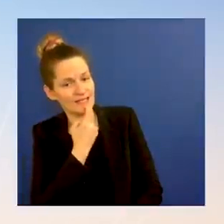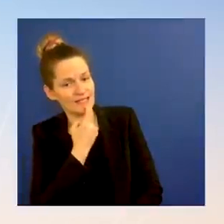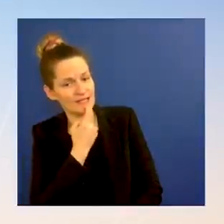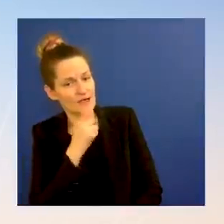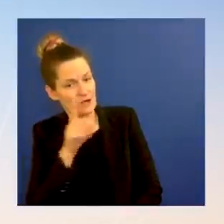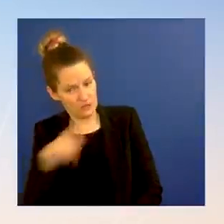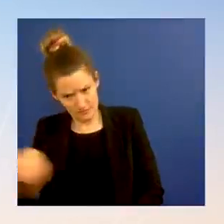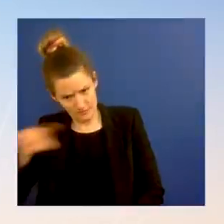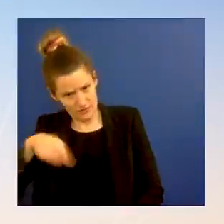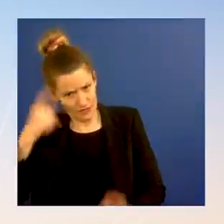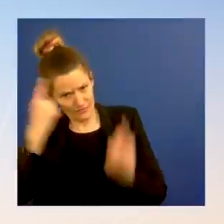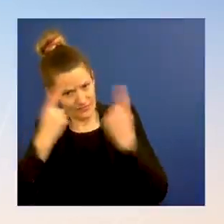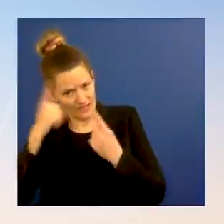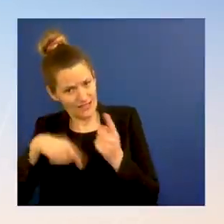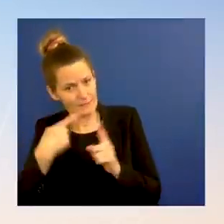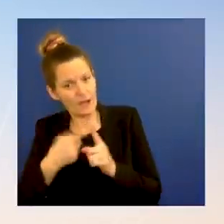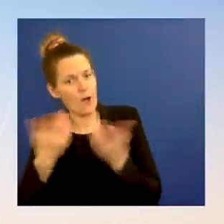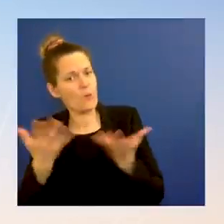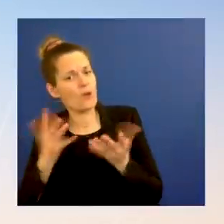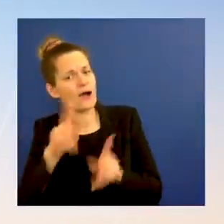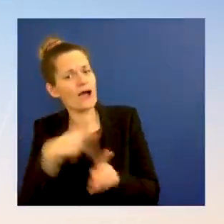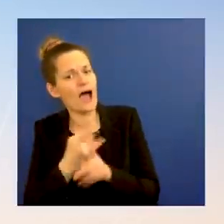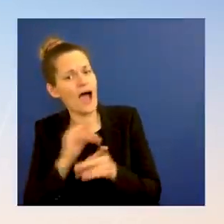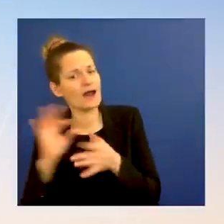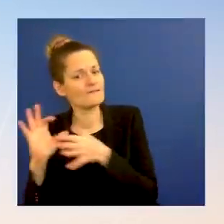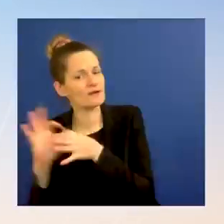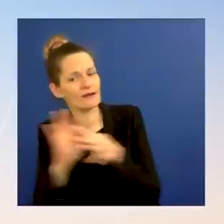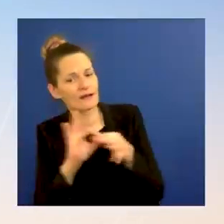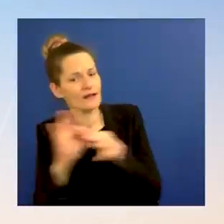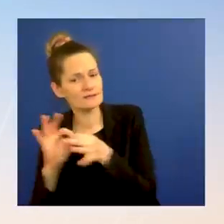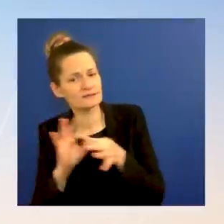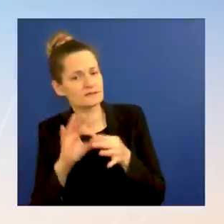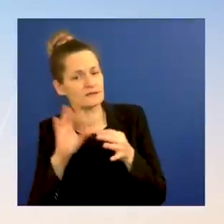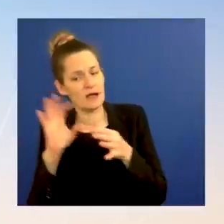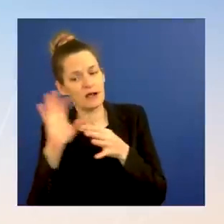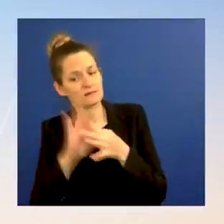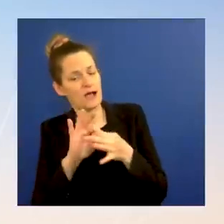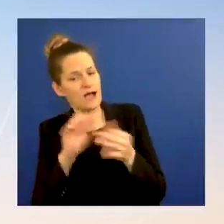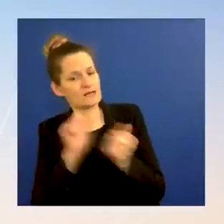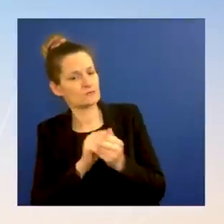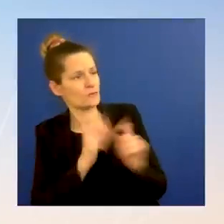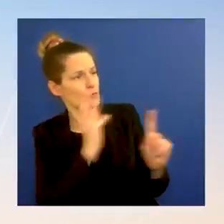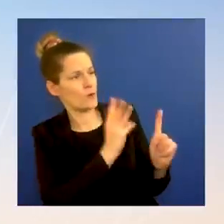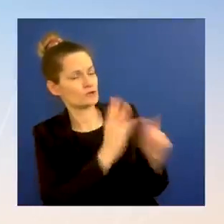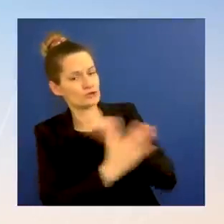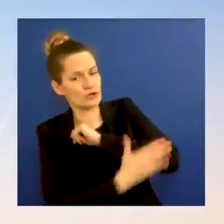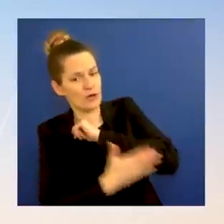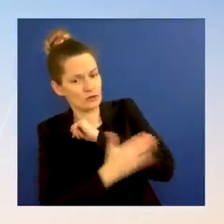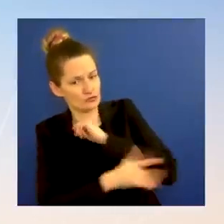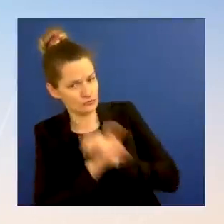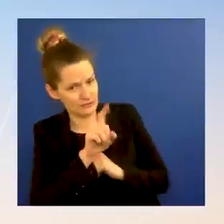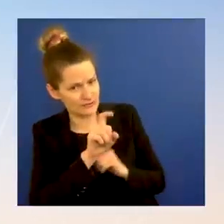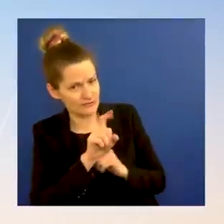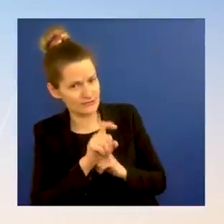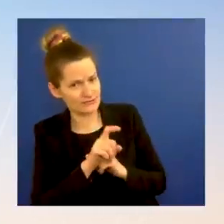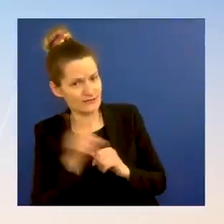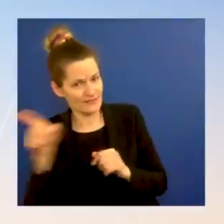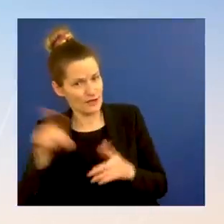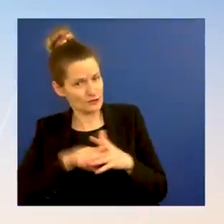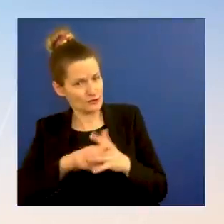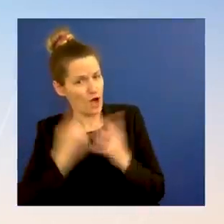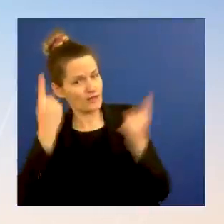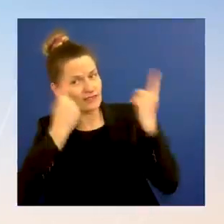West. And as they're having that conversation and that thought process, Russia invaded one. So does Finland need some kind of similar